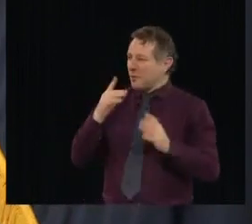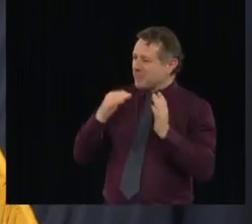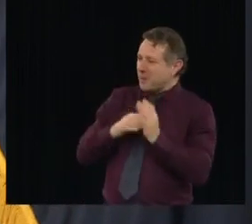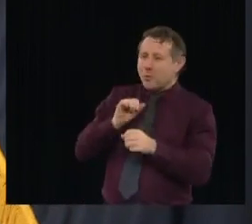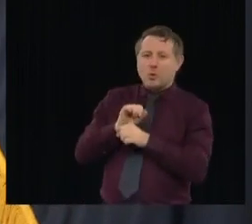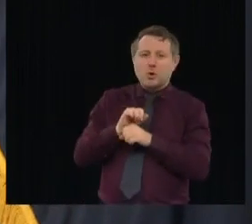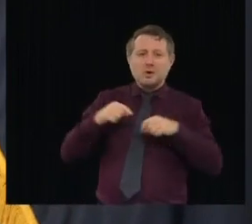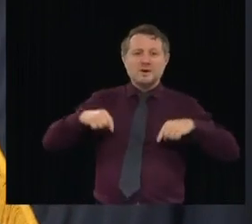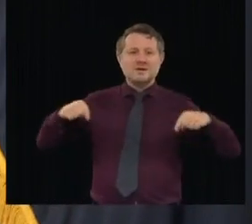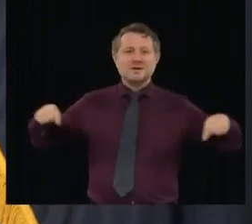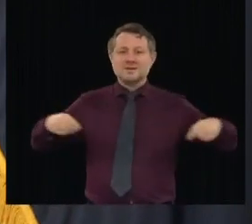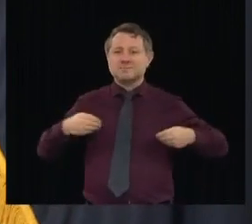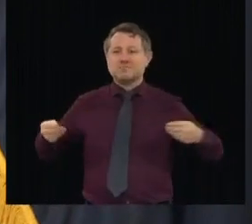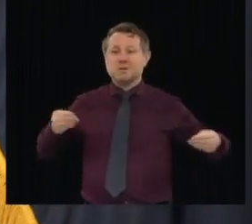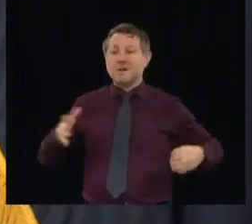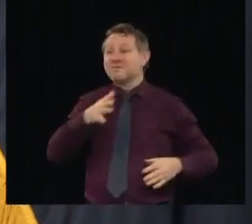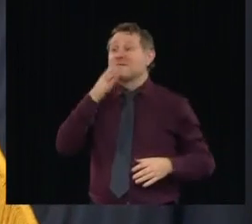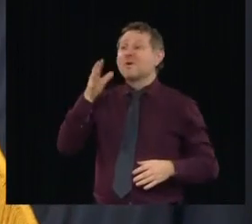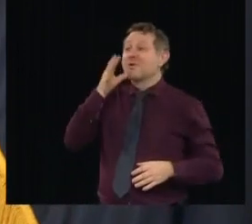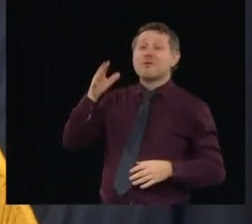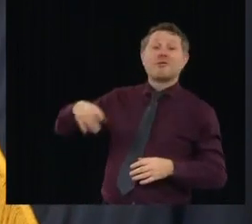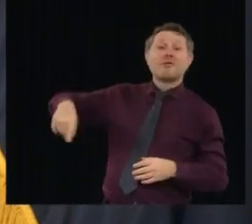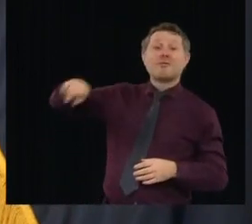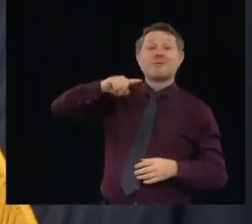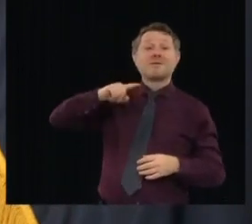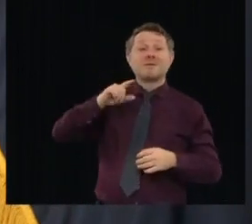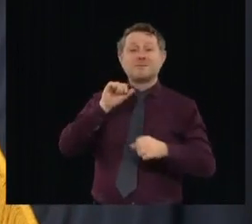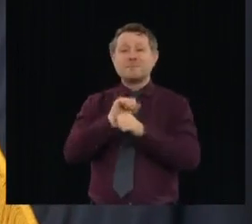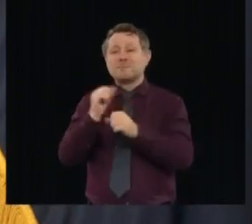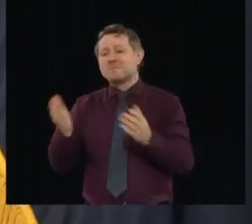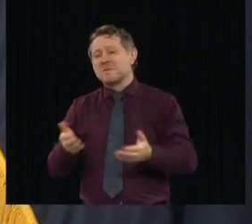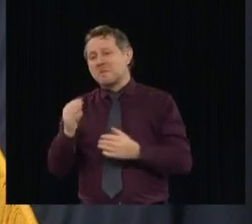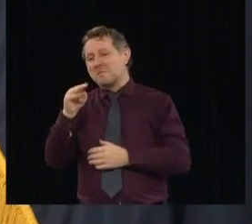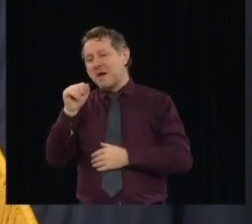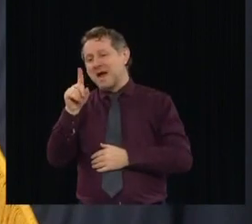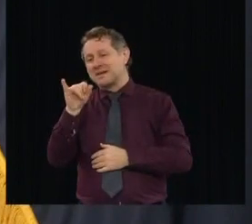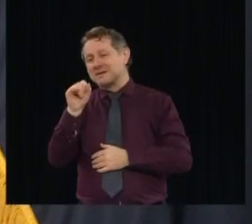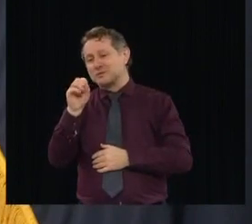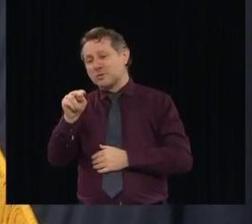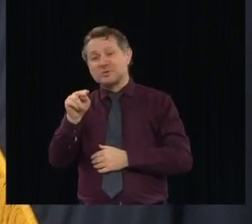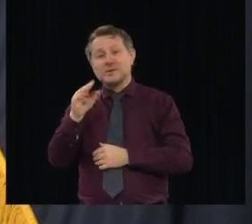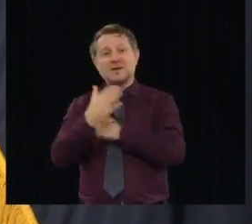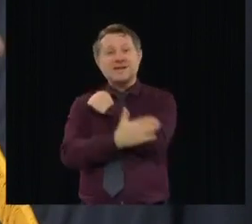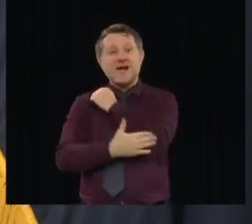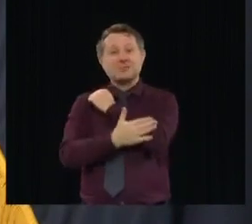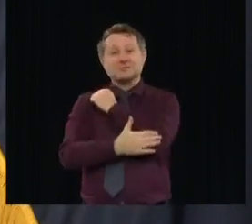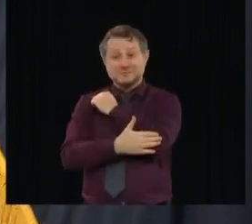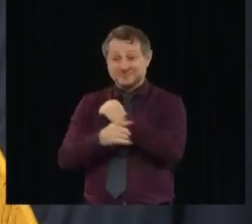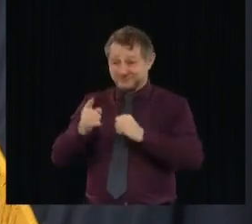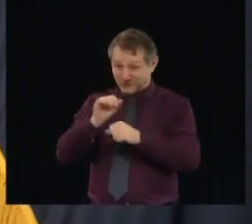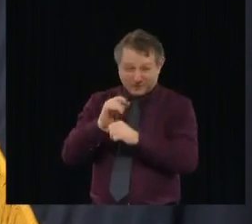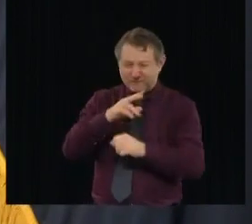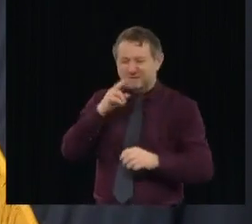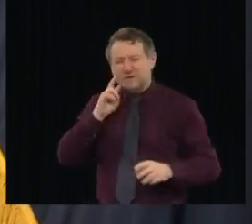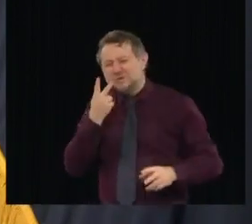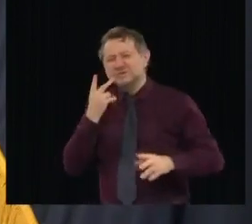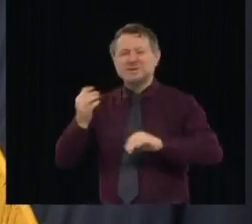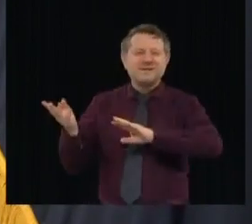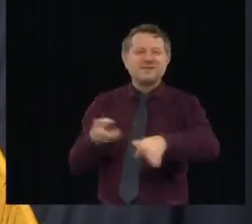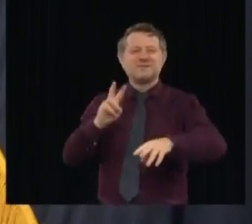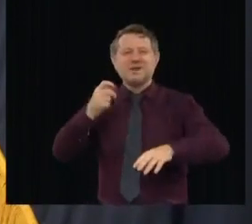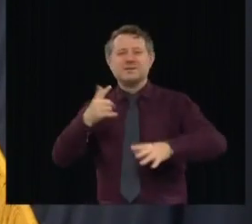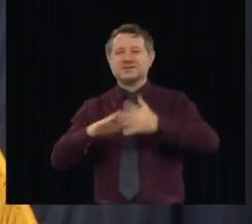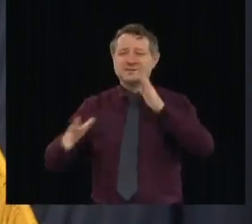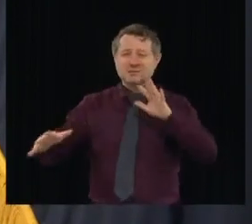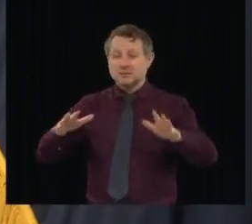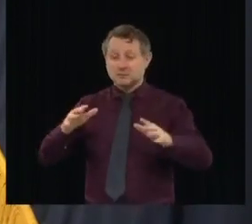agriculture plant in Madison County, where it was about the density of the employees, also because you had 4 to